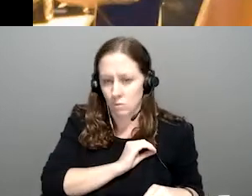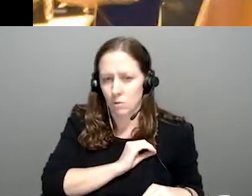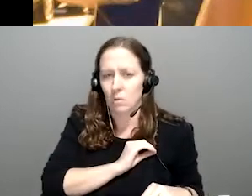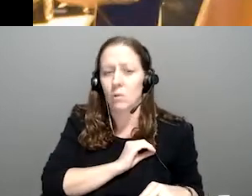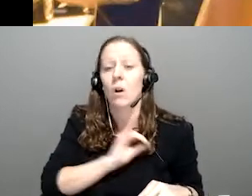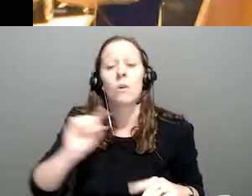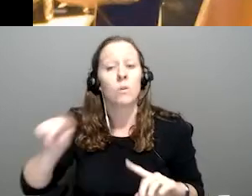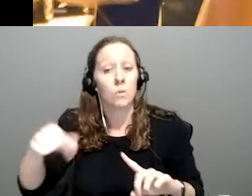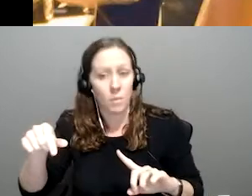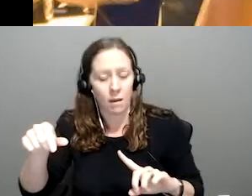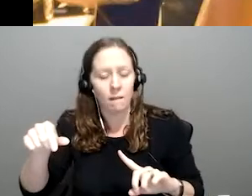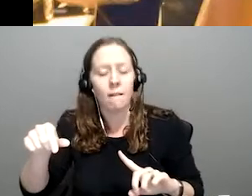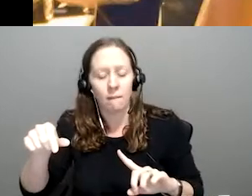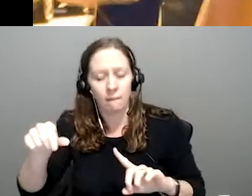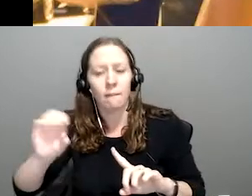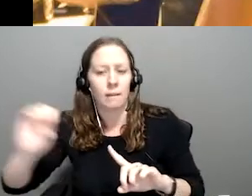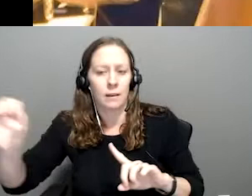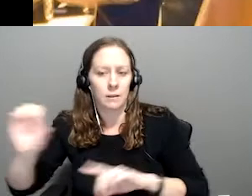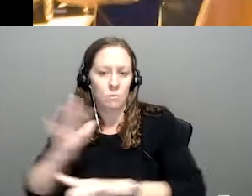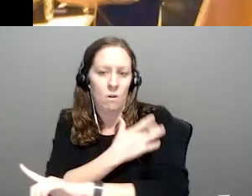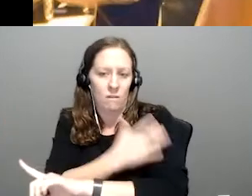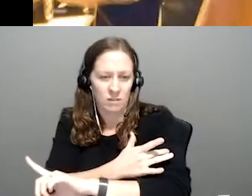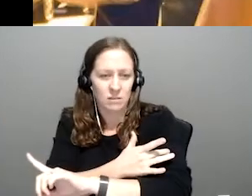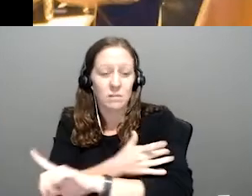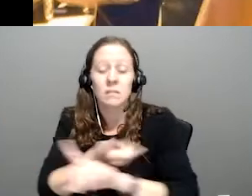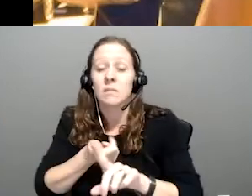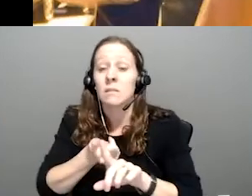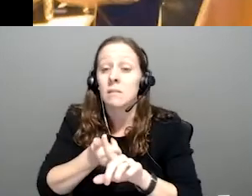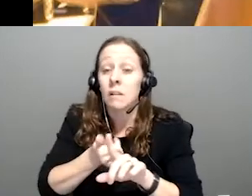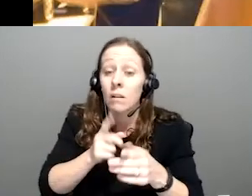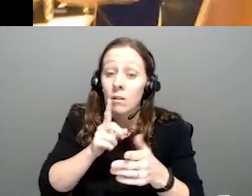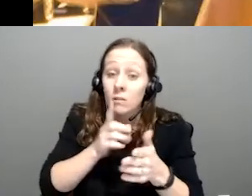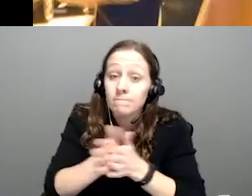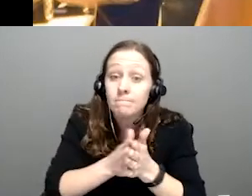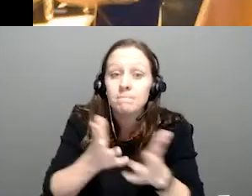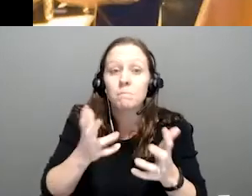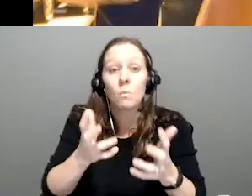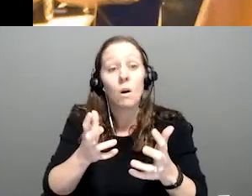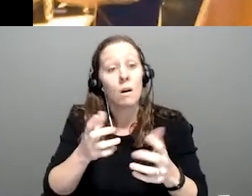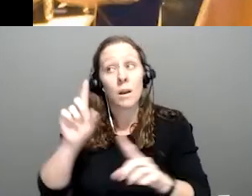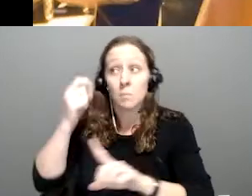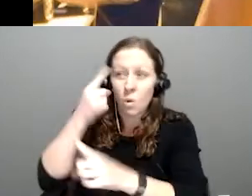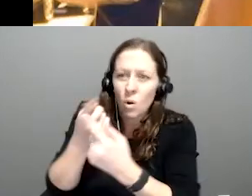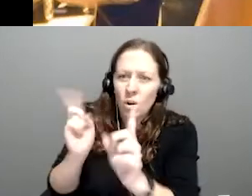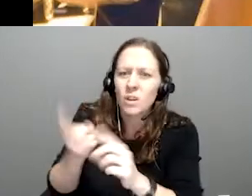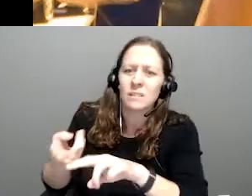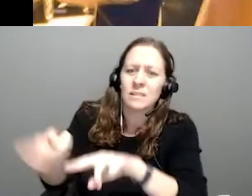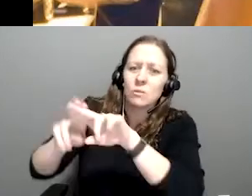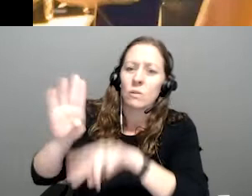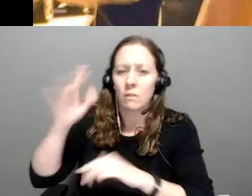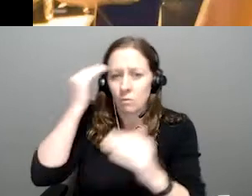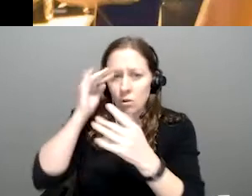Quebec and the Atlantic provinces. She has a strong interest in increasing disability confidence in employers across Canada,